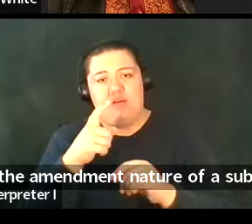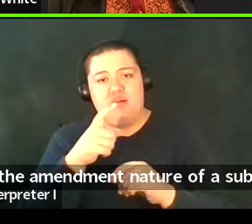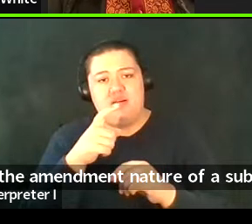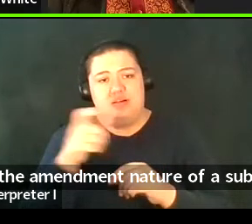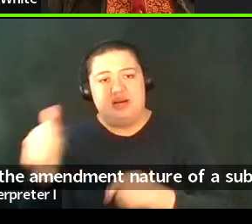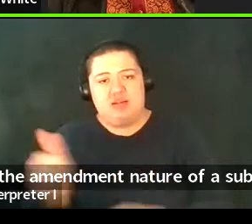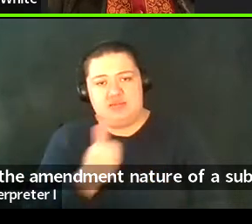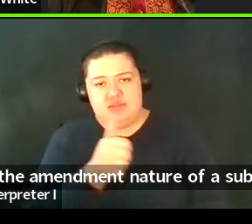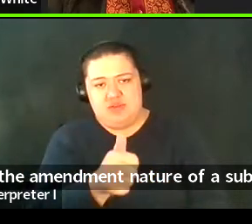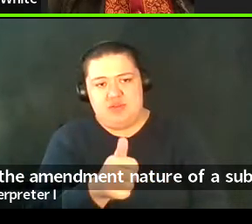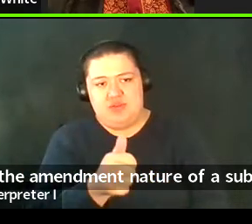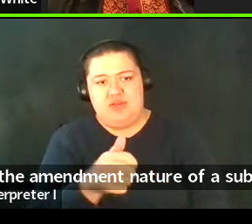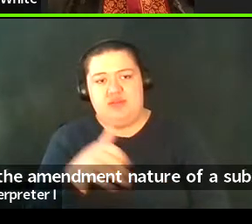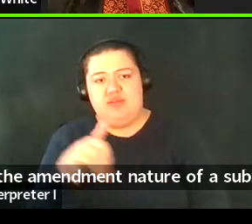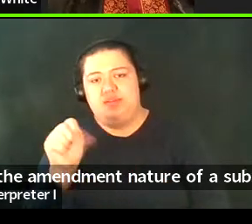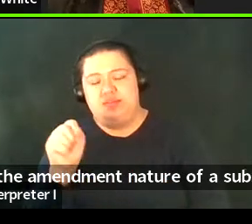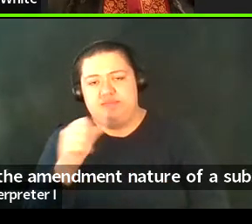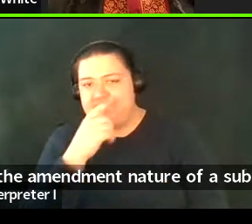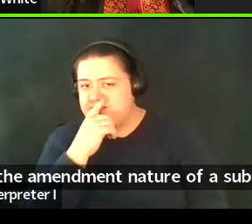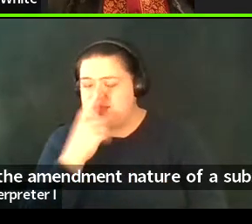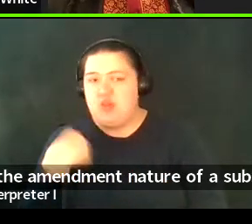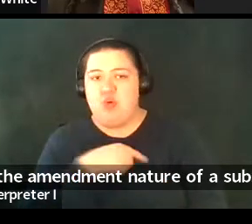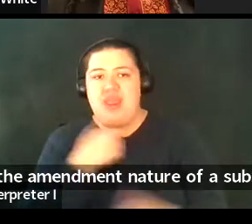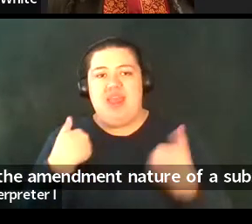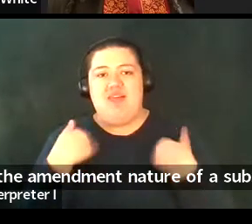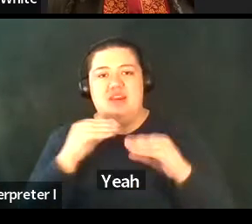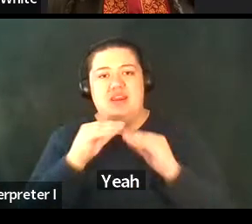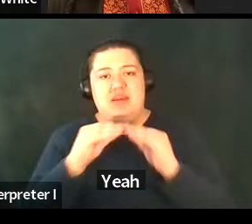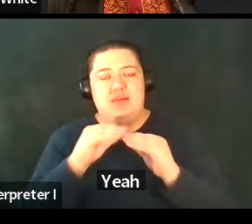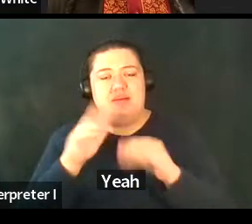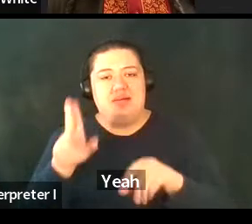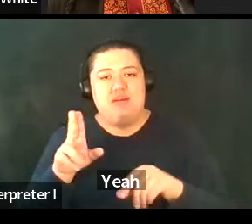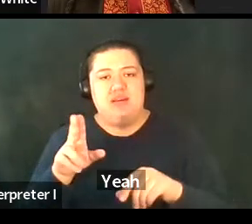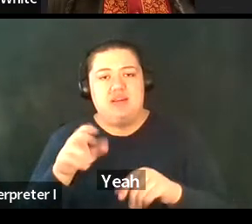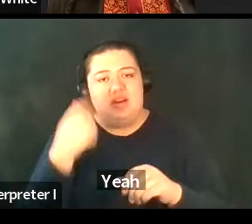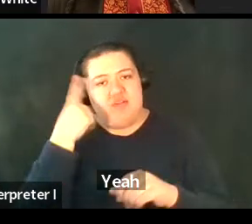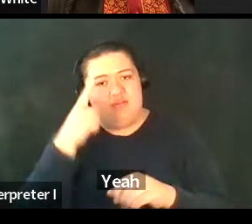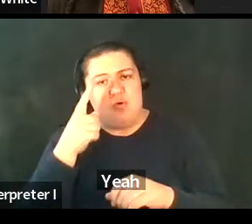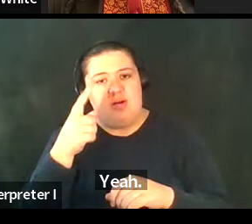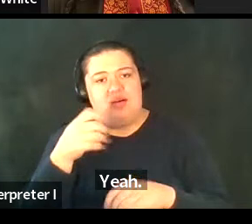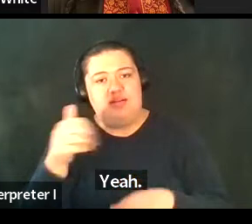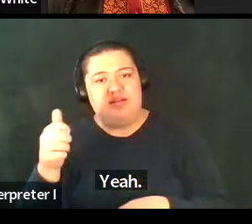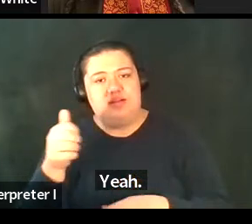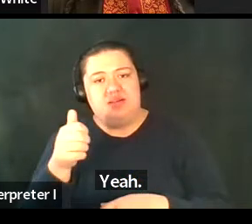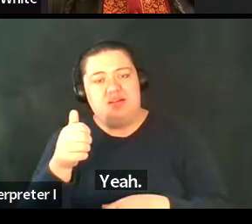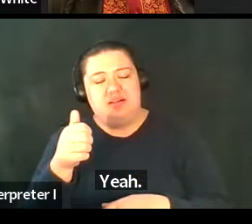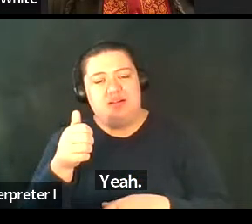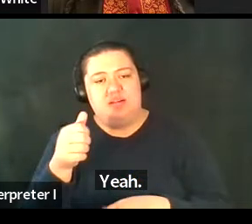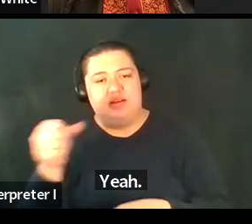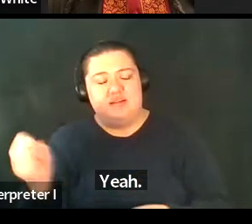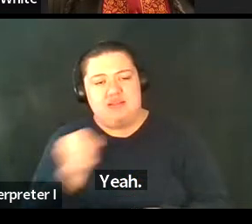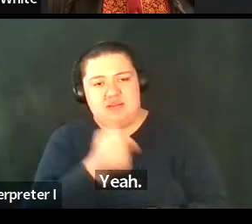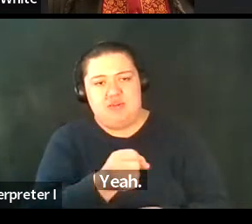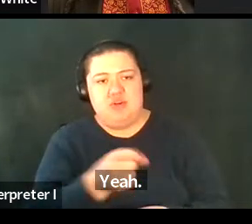Yes, sir. All right, we have the amendment nature of a substitute before us. It was circulated yesterday.